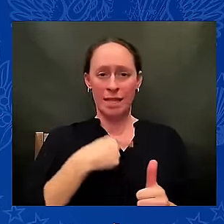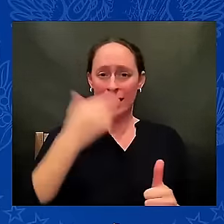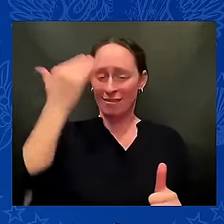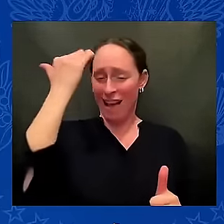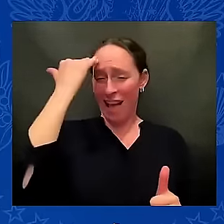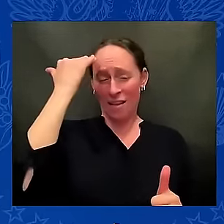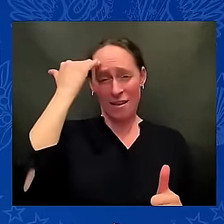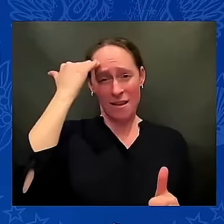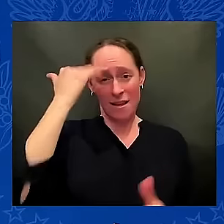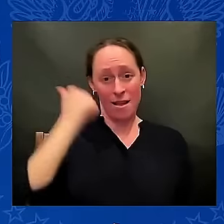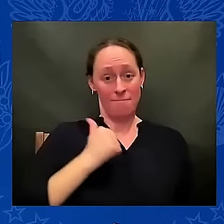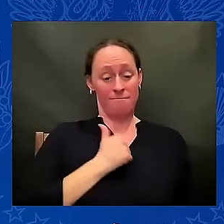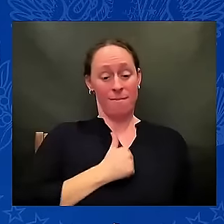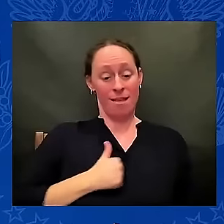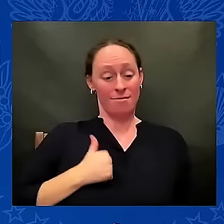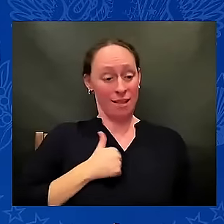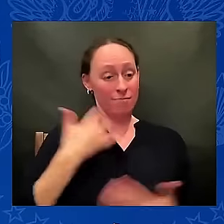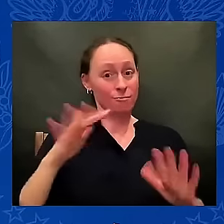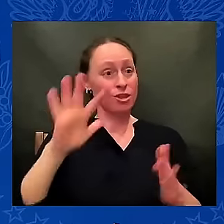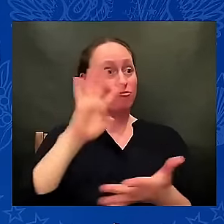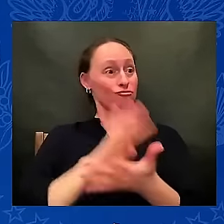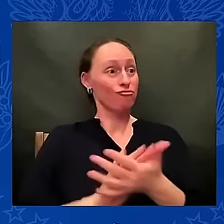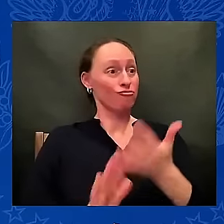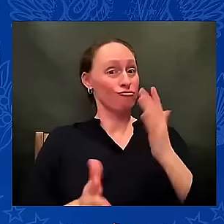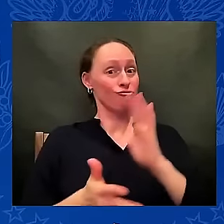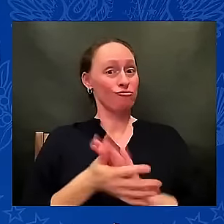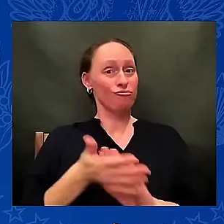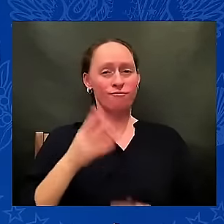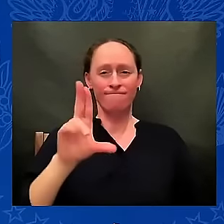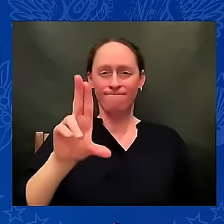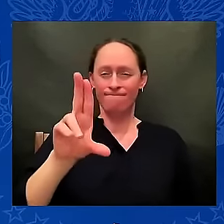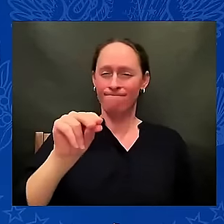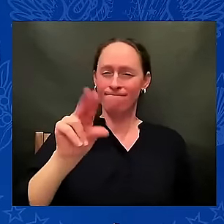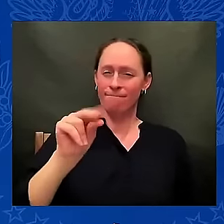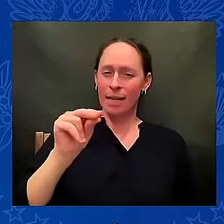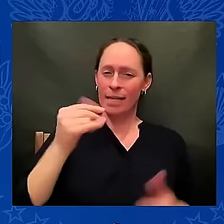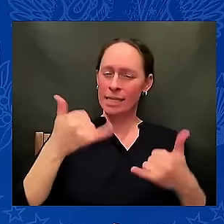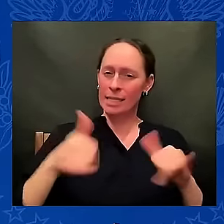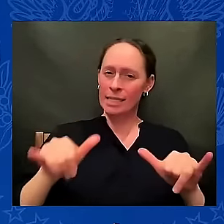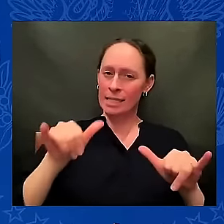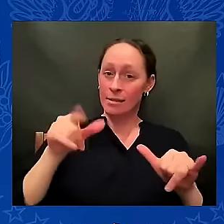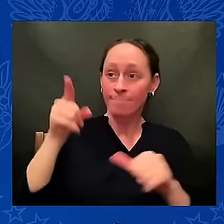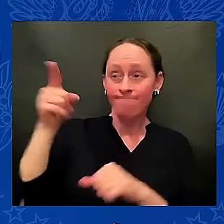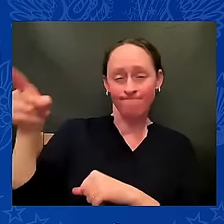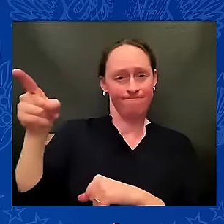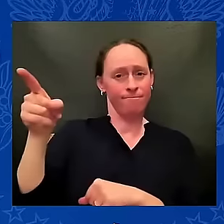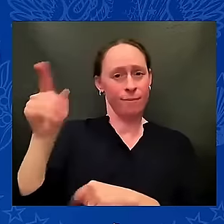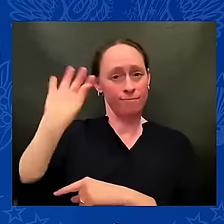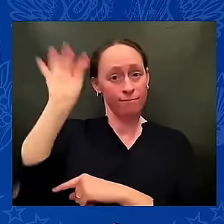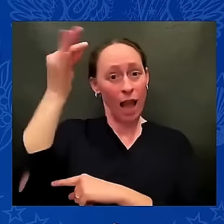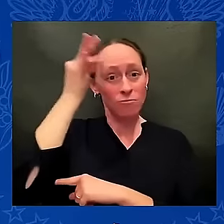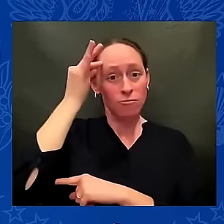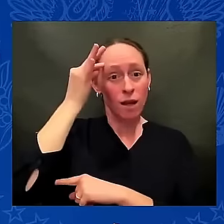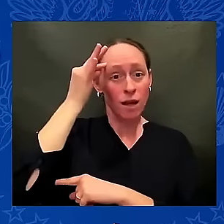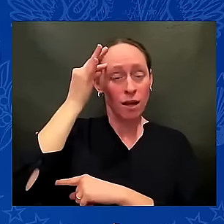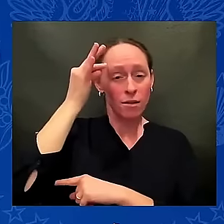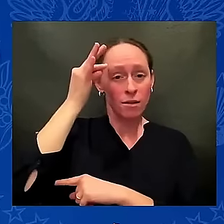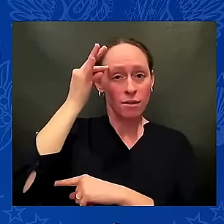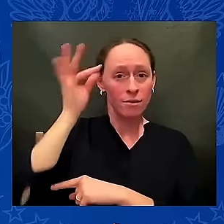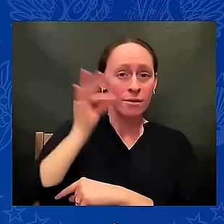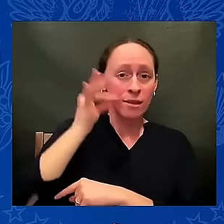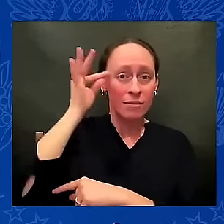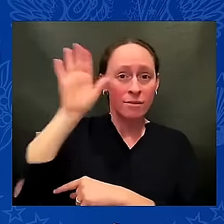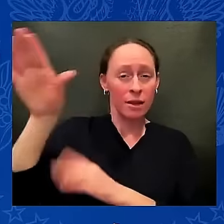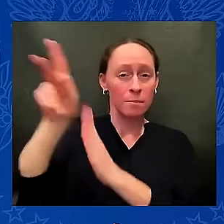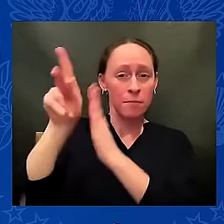boarding school policy. But today, we're finally moving forward into the light. As President